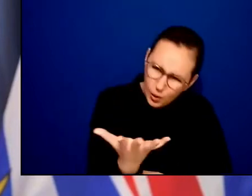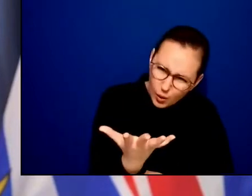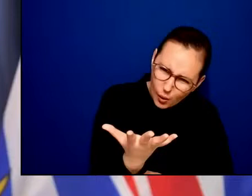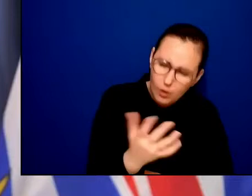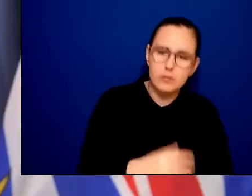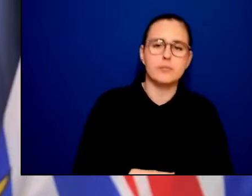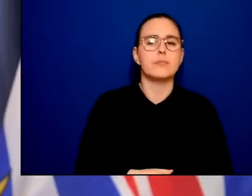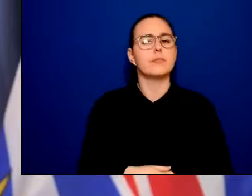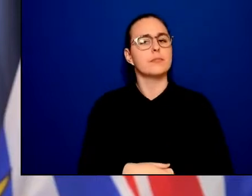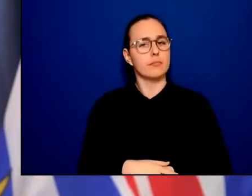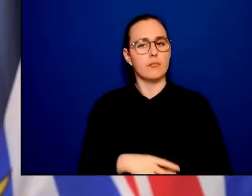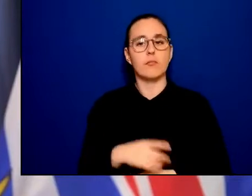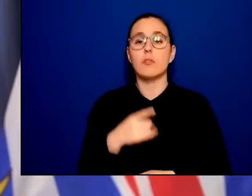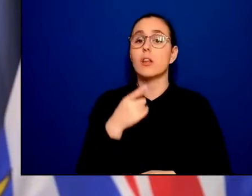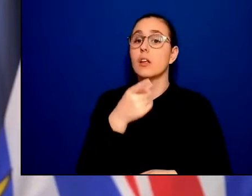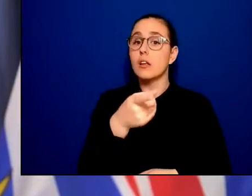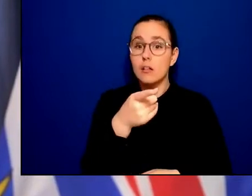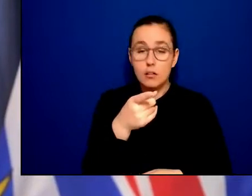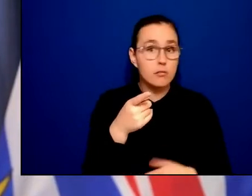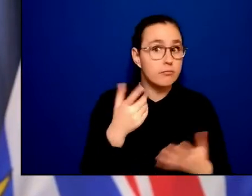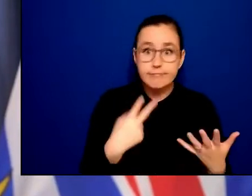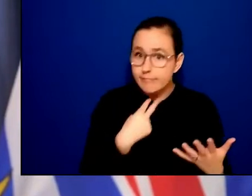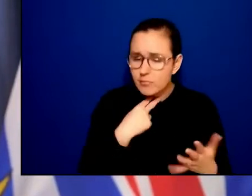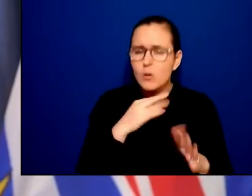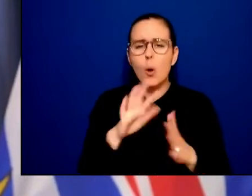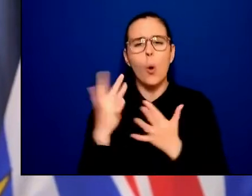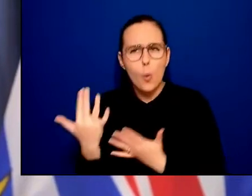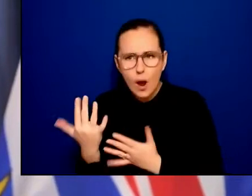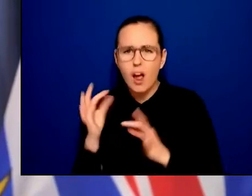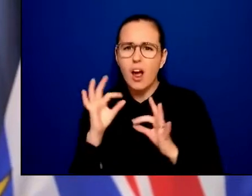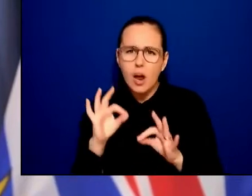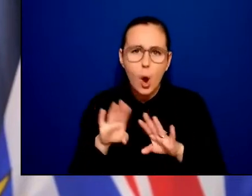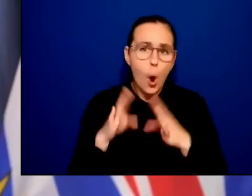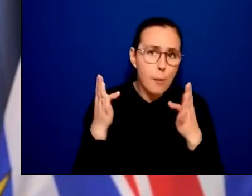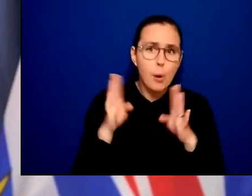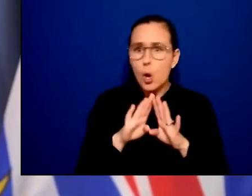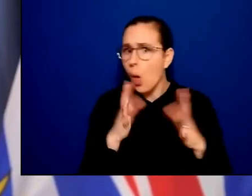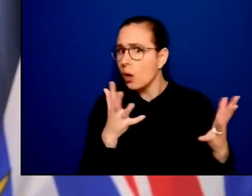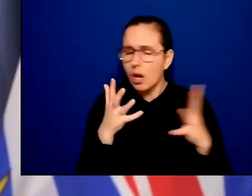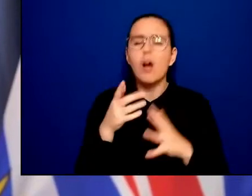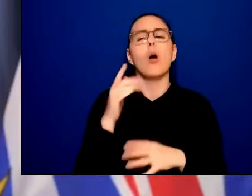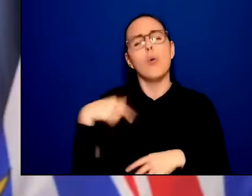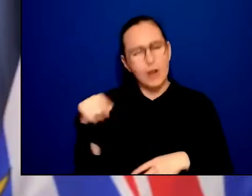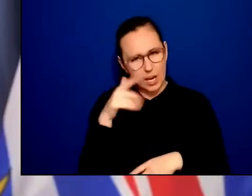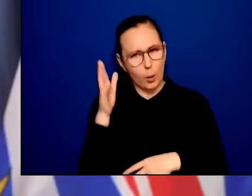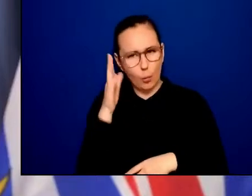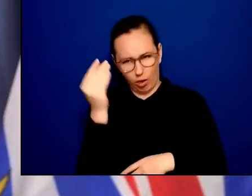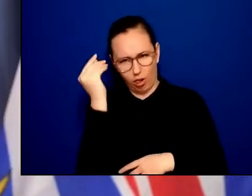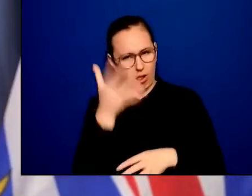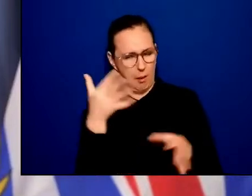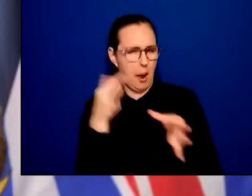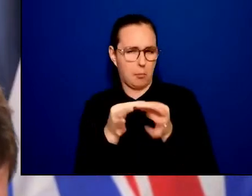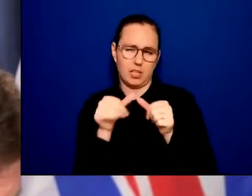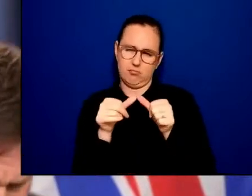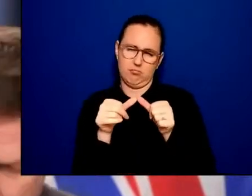openings and closures of our highways as we get them assessed and possible for reopening.